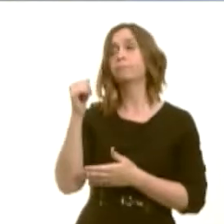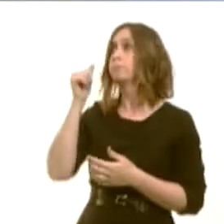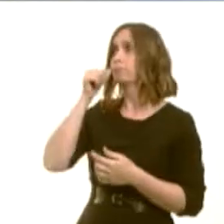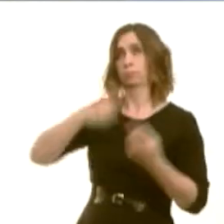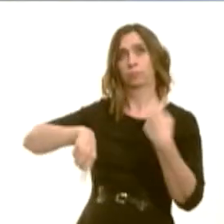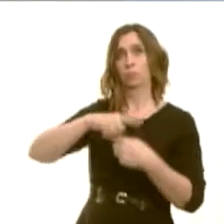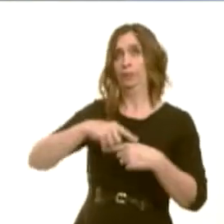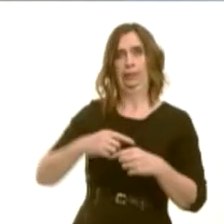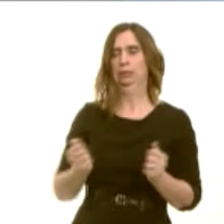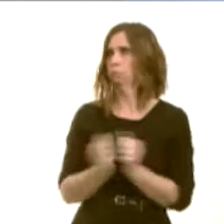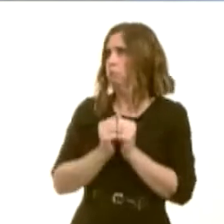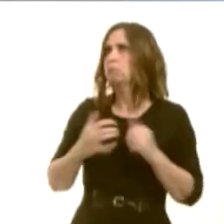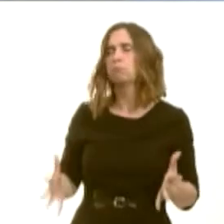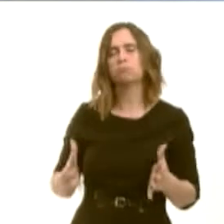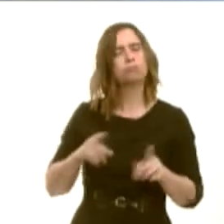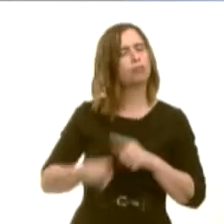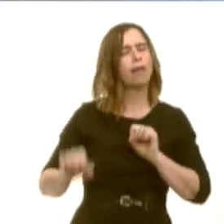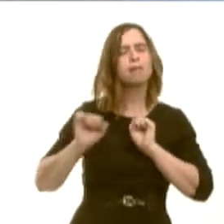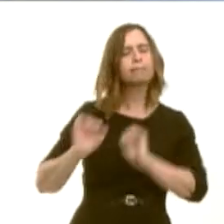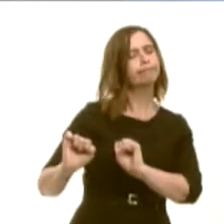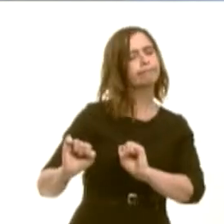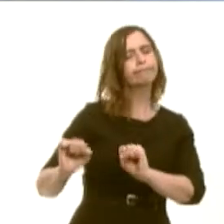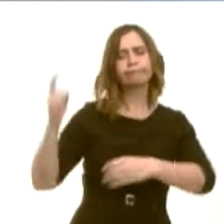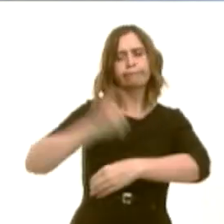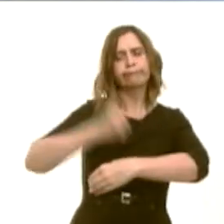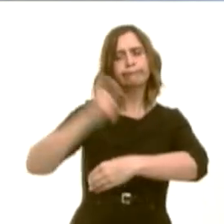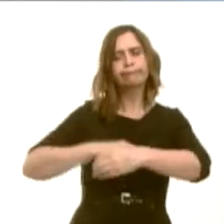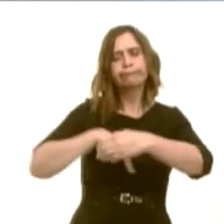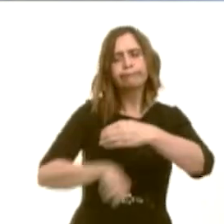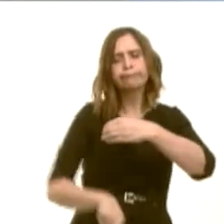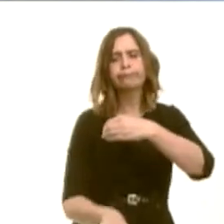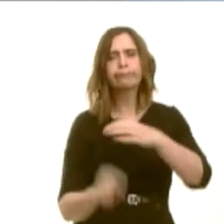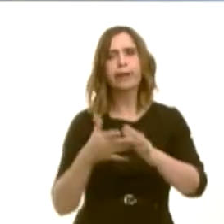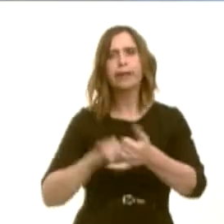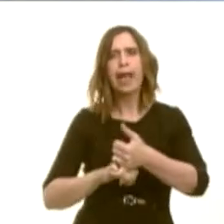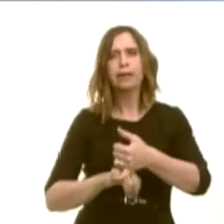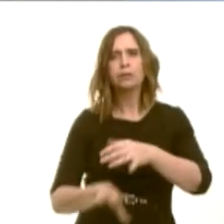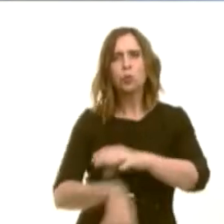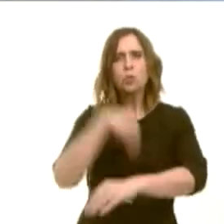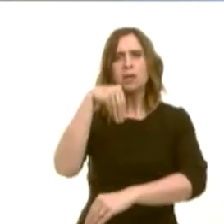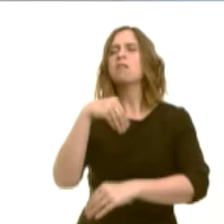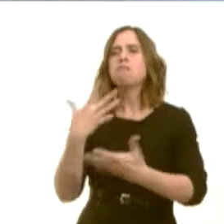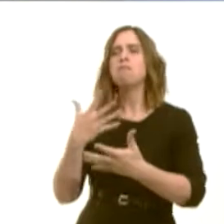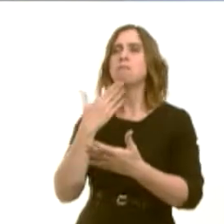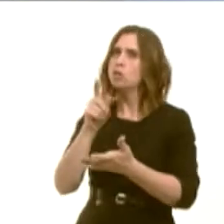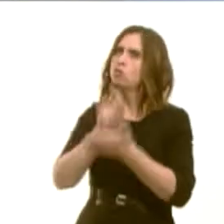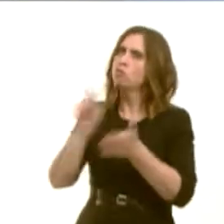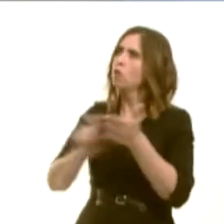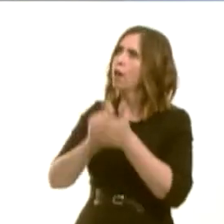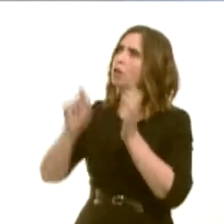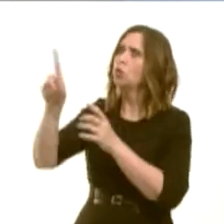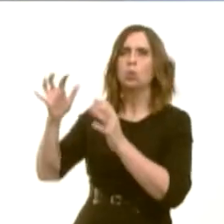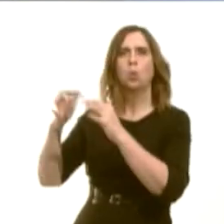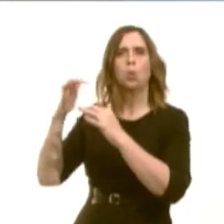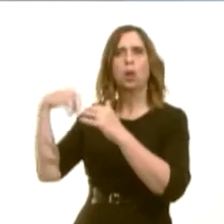is committed to do everything we can to prevent fracking from happening here in Wales, will you, after the general election, write to the relevant minister in